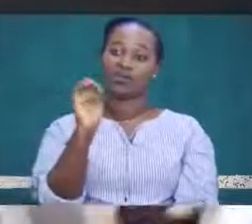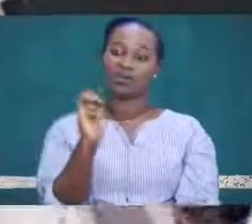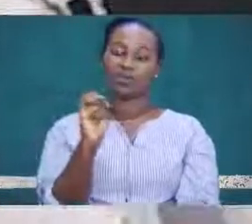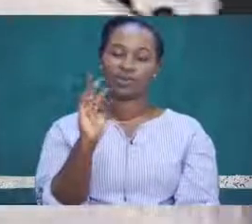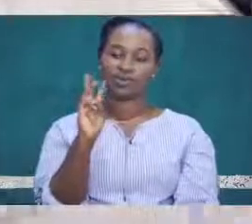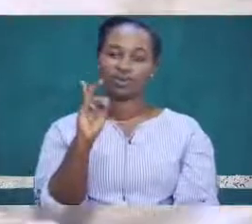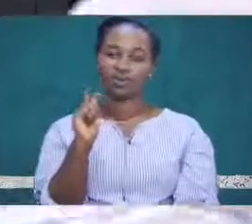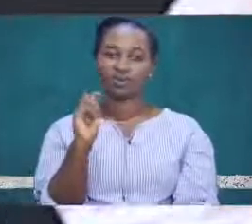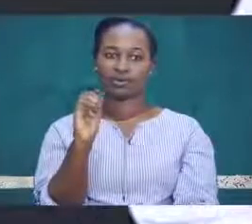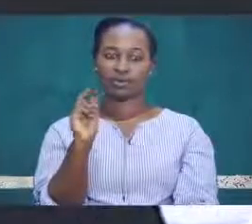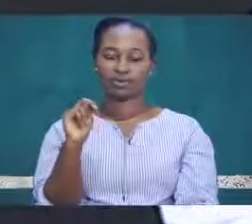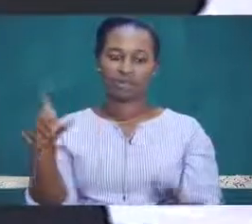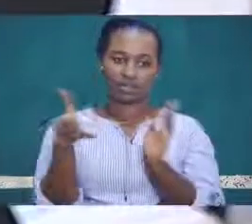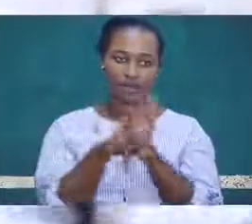us.